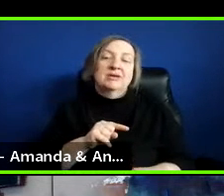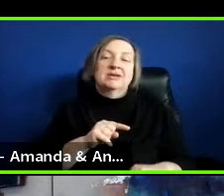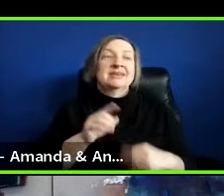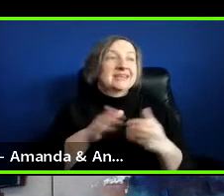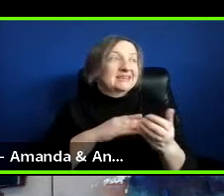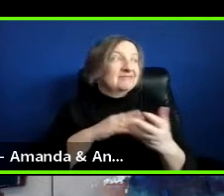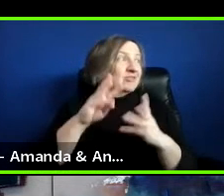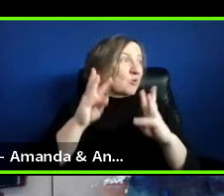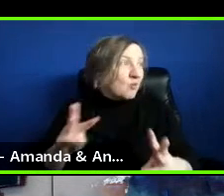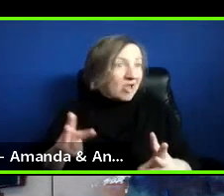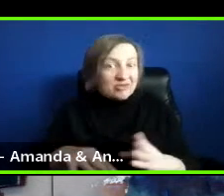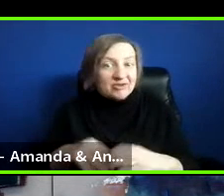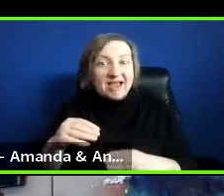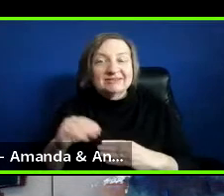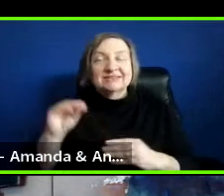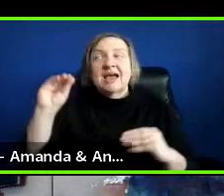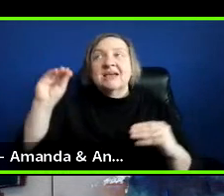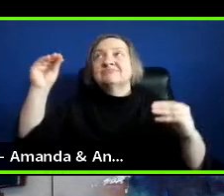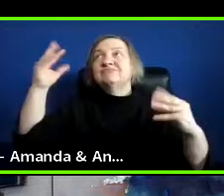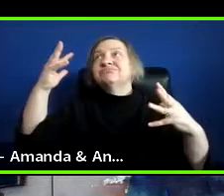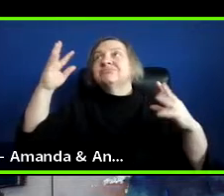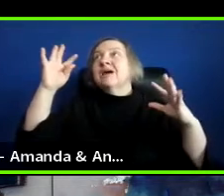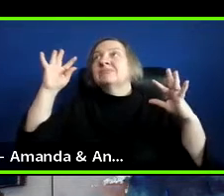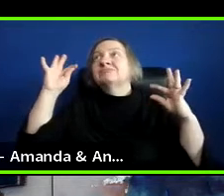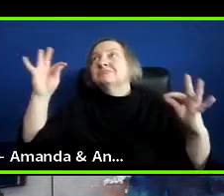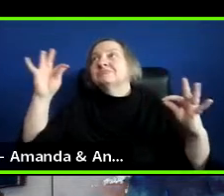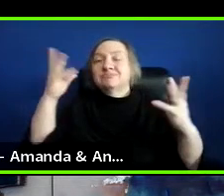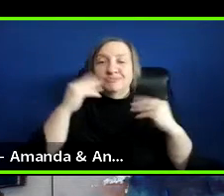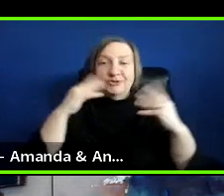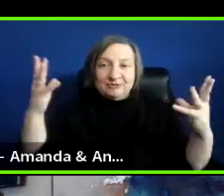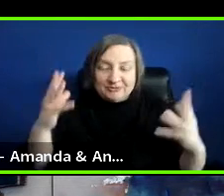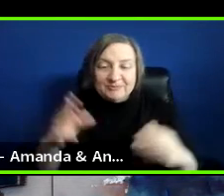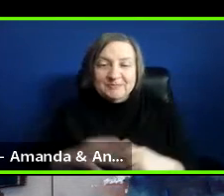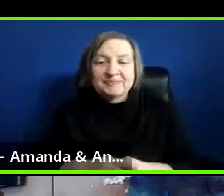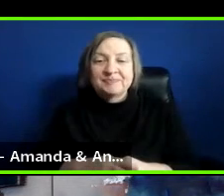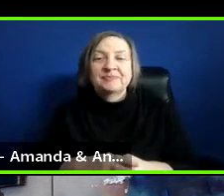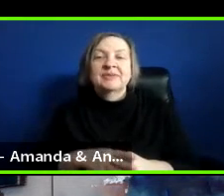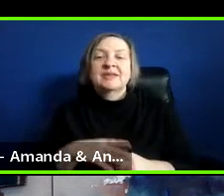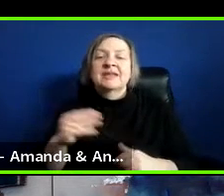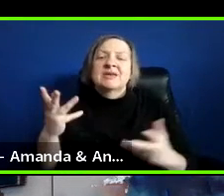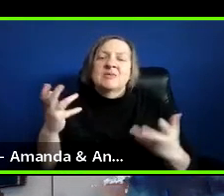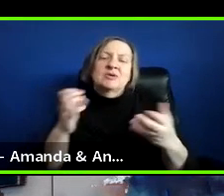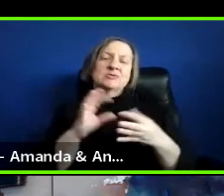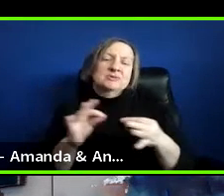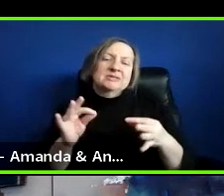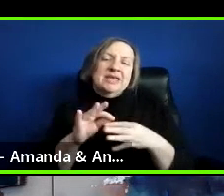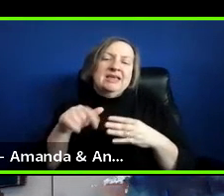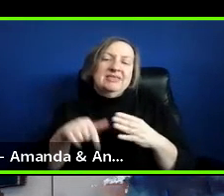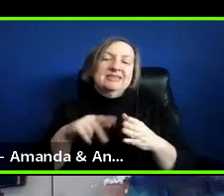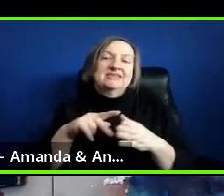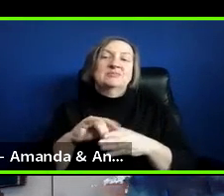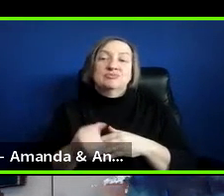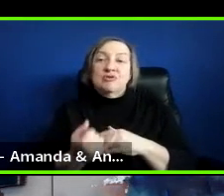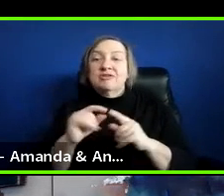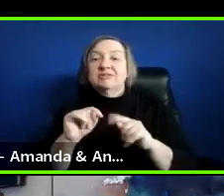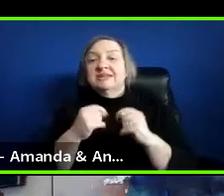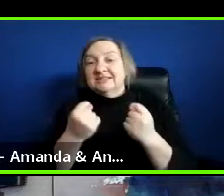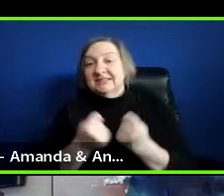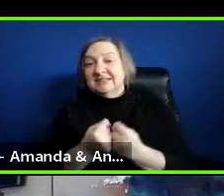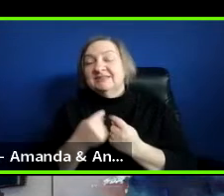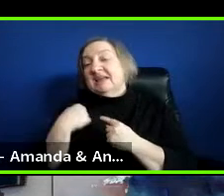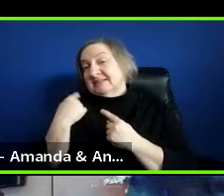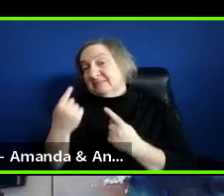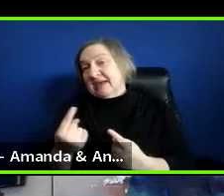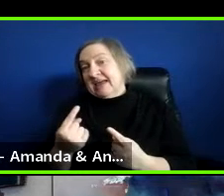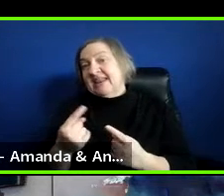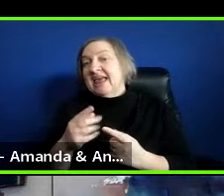is absolutely glorious. And I also just want to say that the project team has been and is